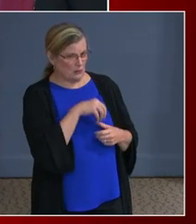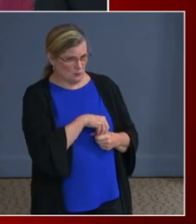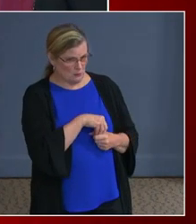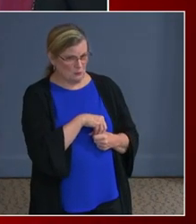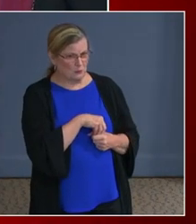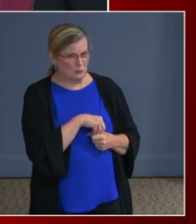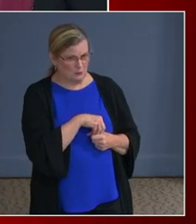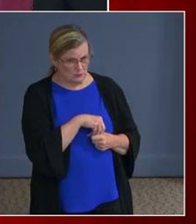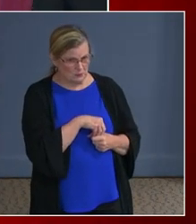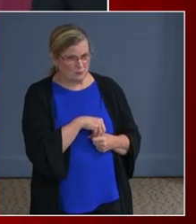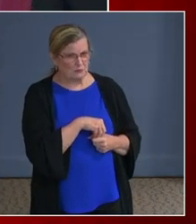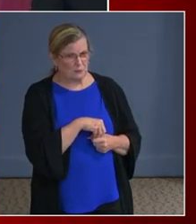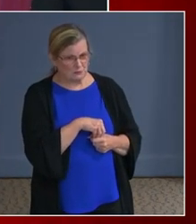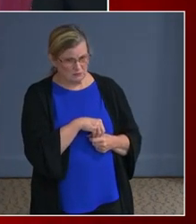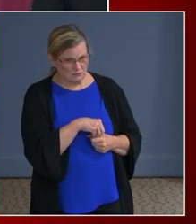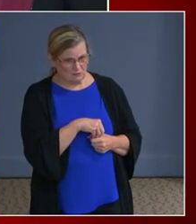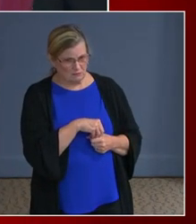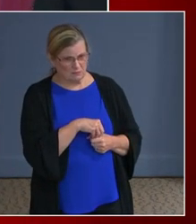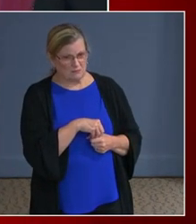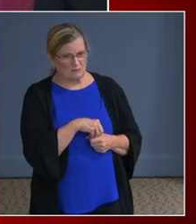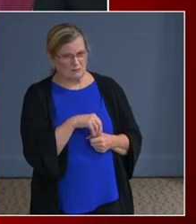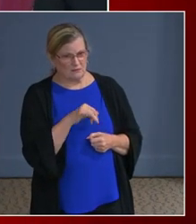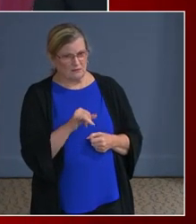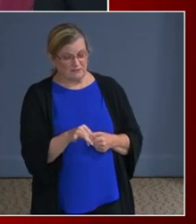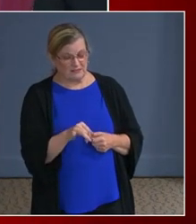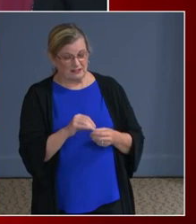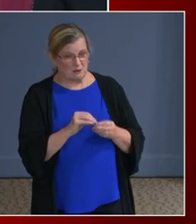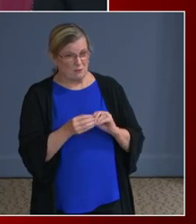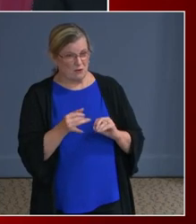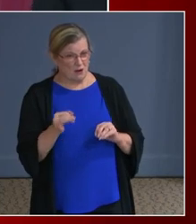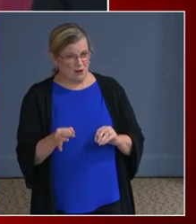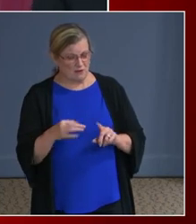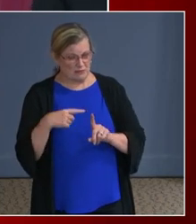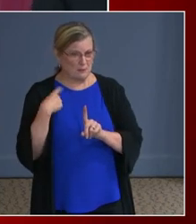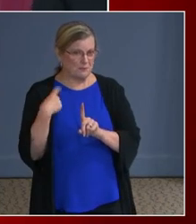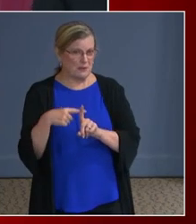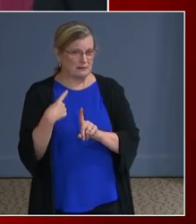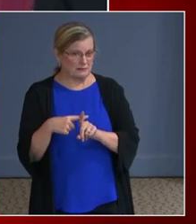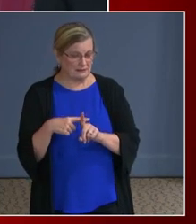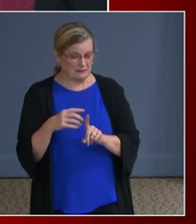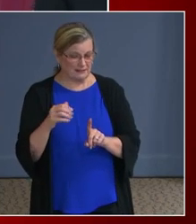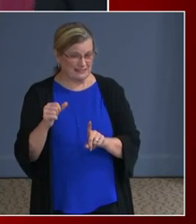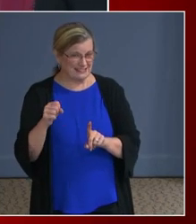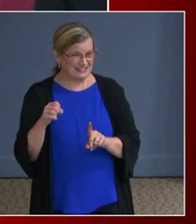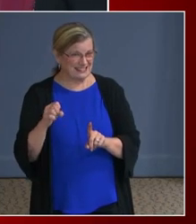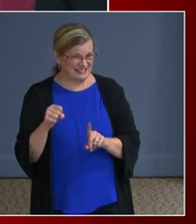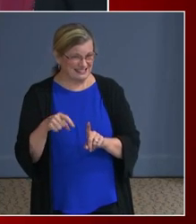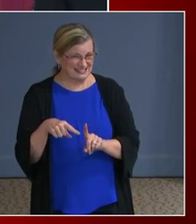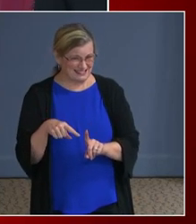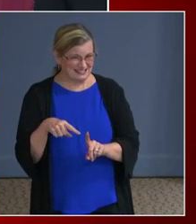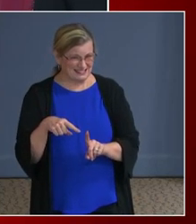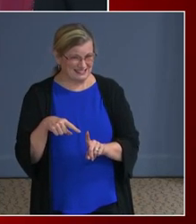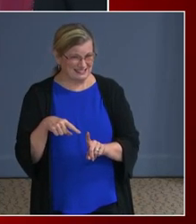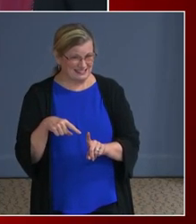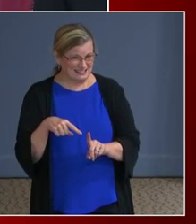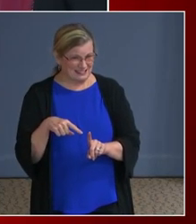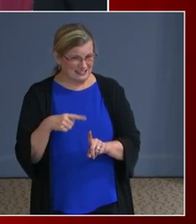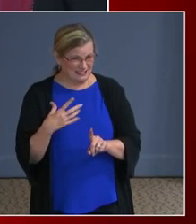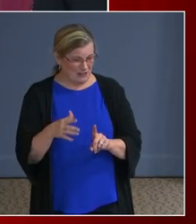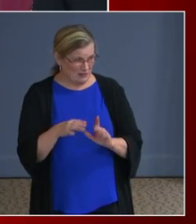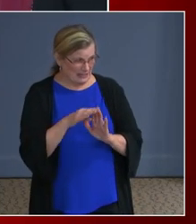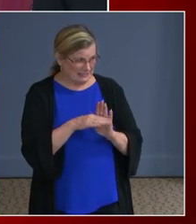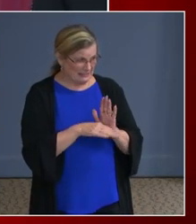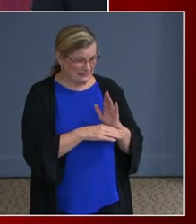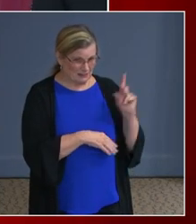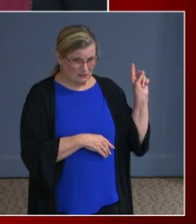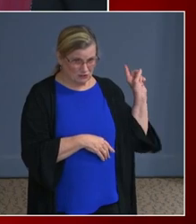positive cases? Does DC include rapid test results? Yes, our regulations require any tests